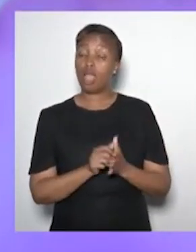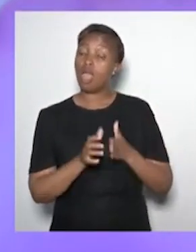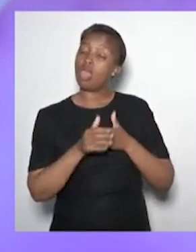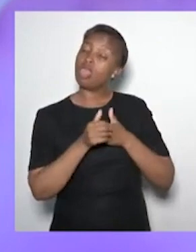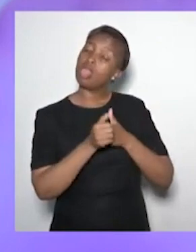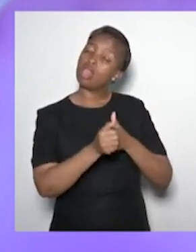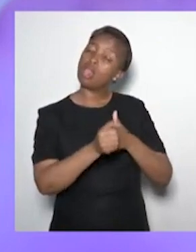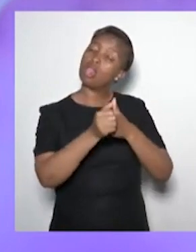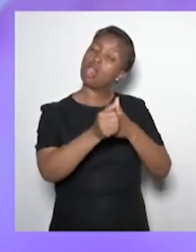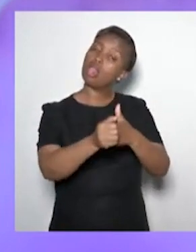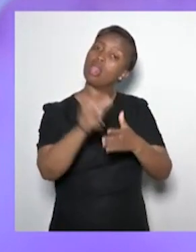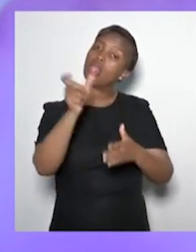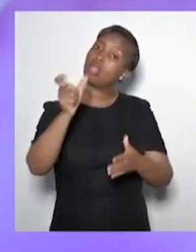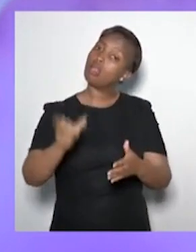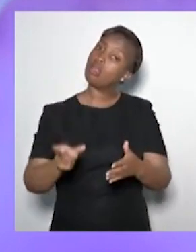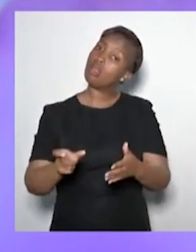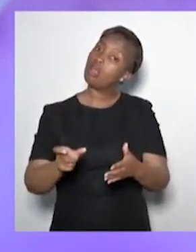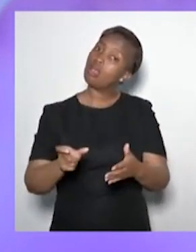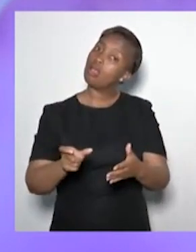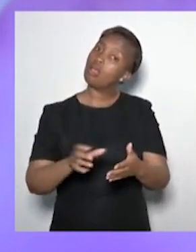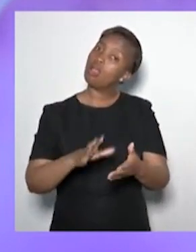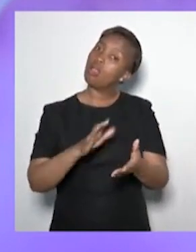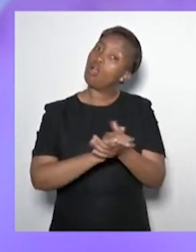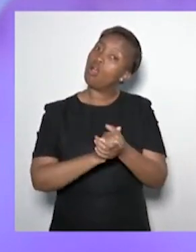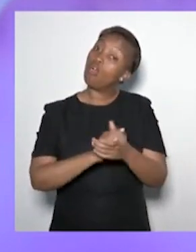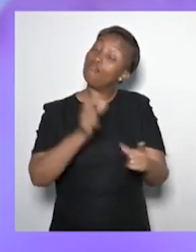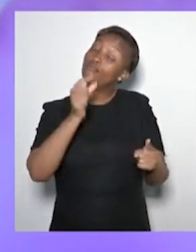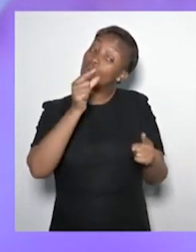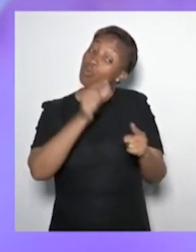leader of this word